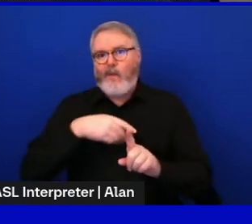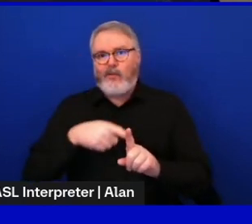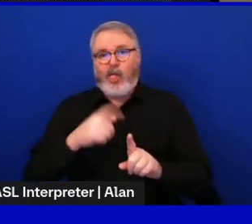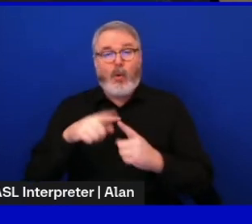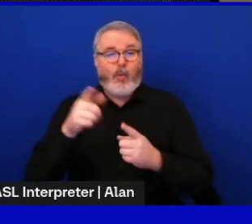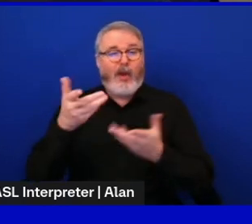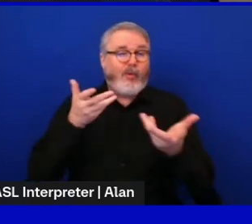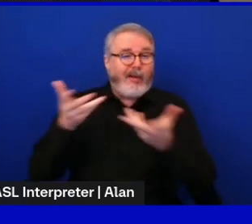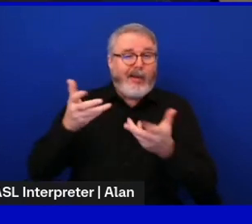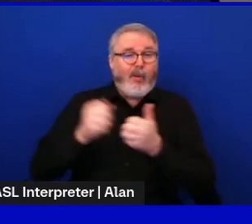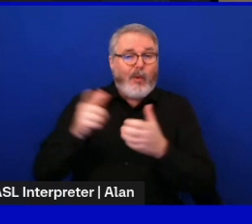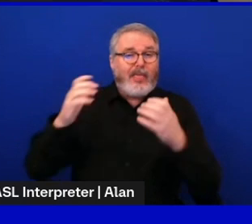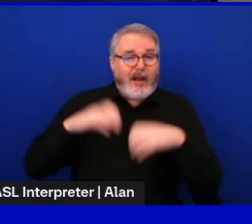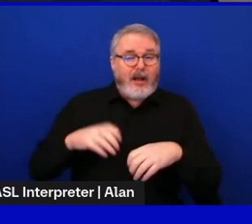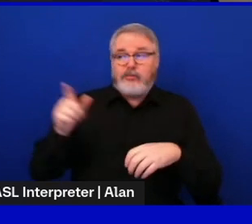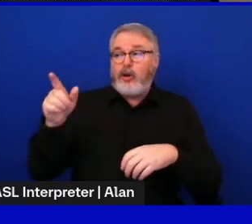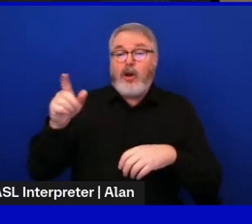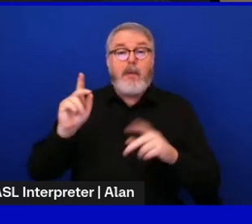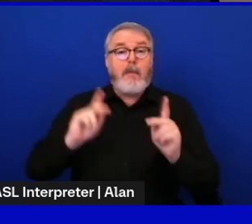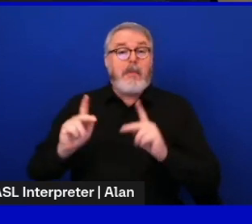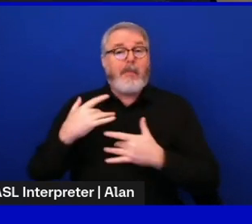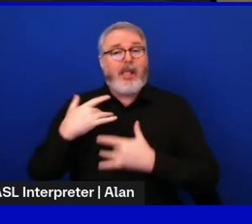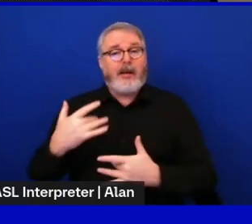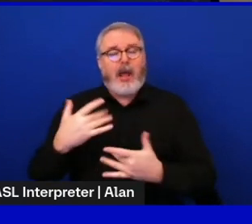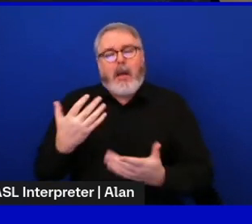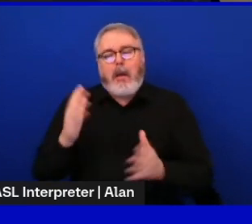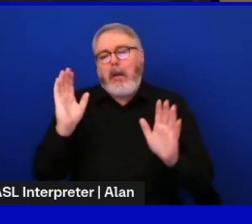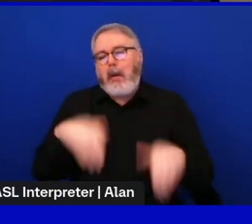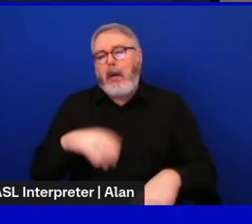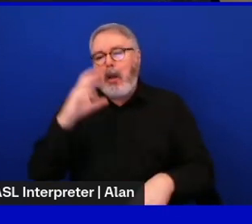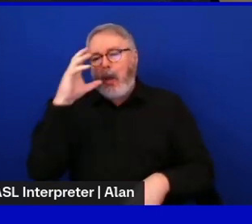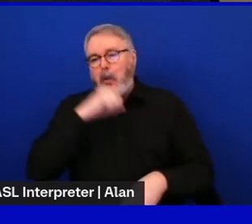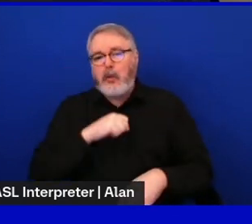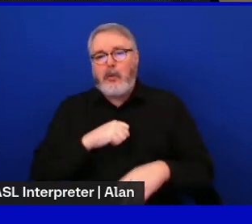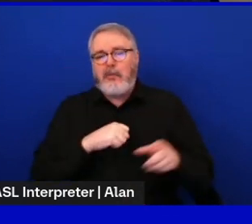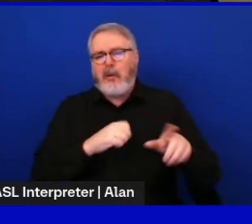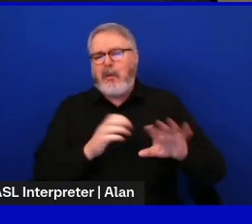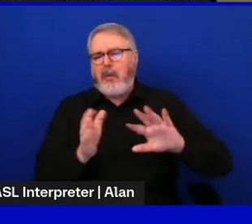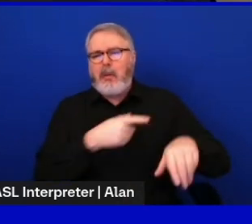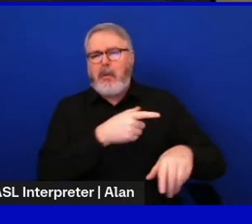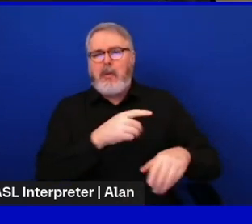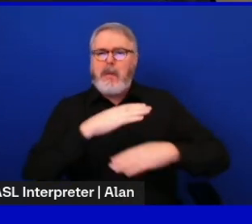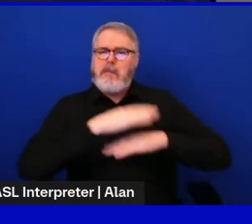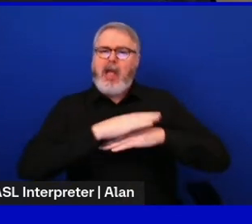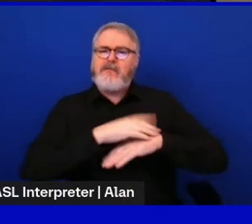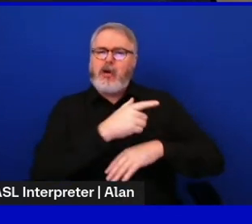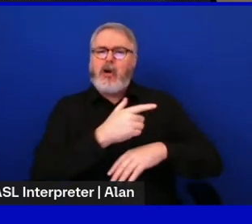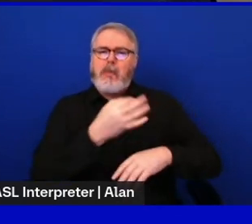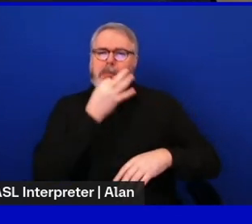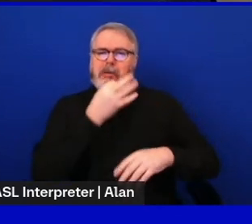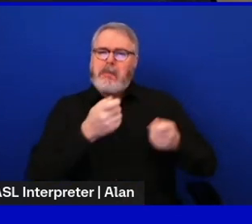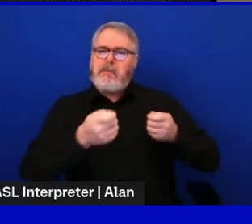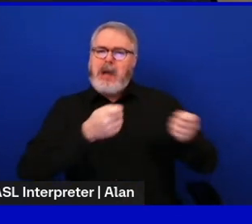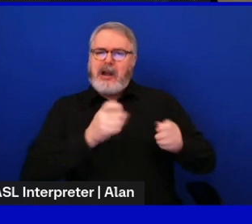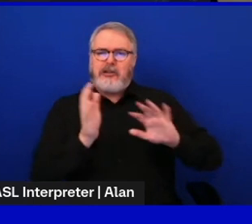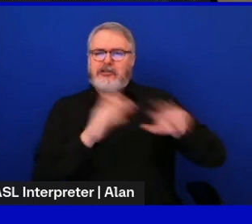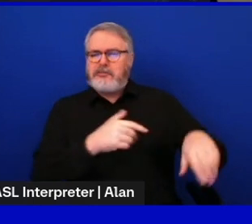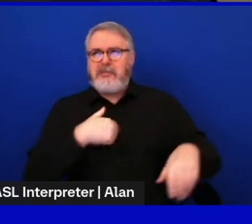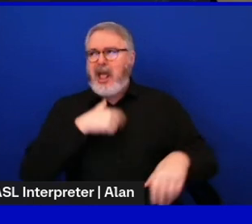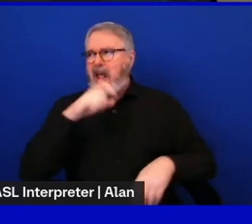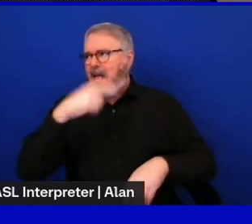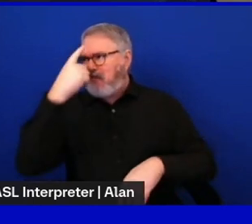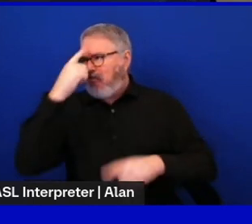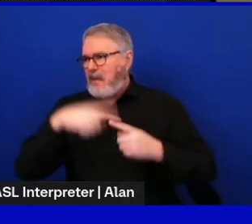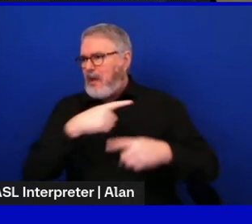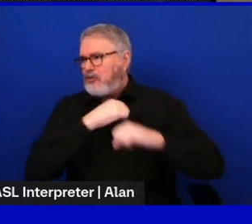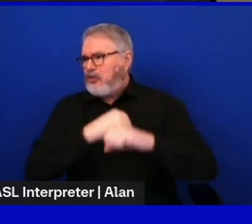customers, usually people kind of assume that's either managed by the platform, or they just basically don't think about it. So